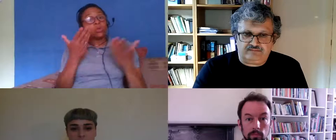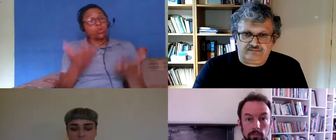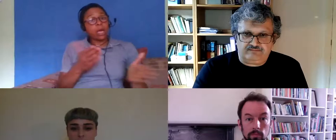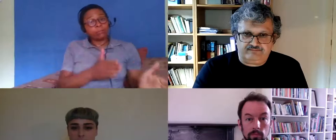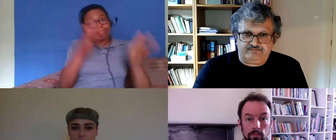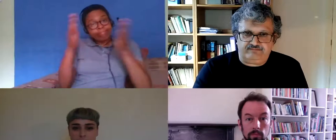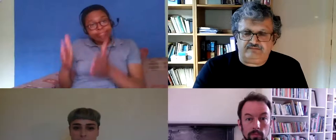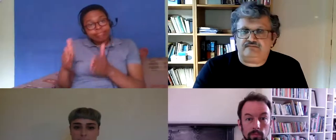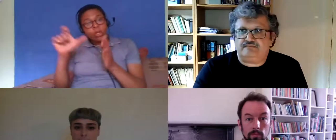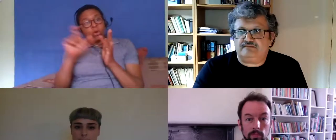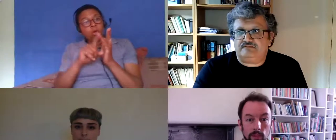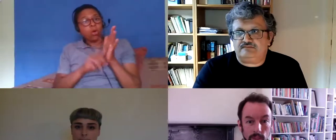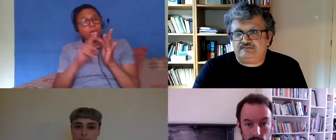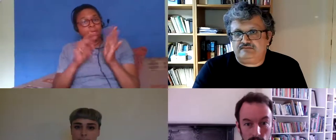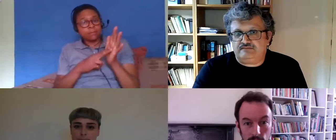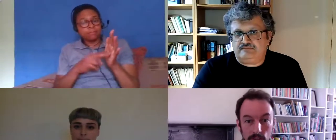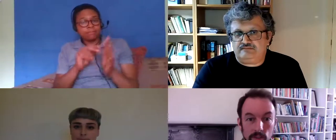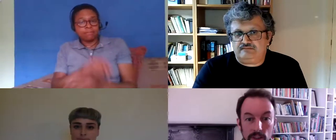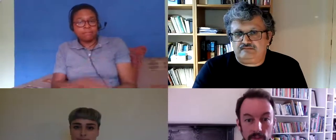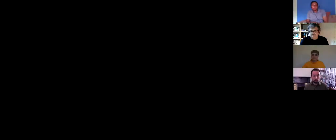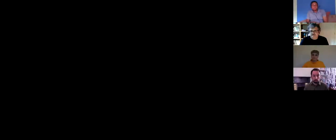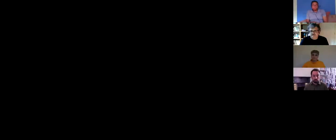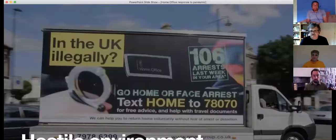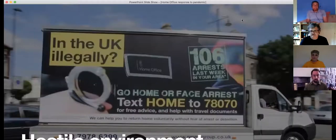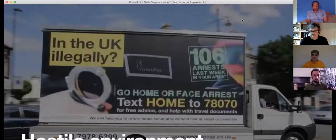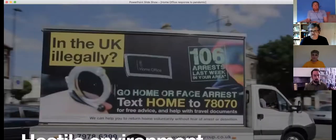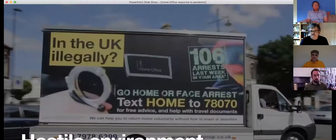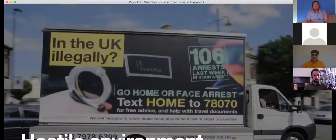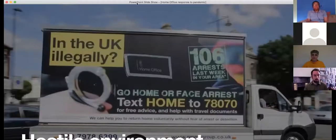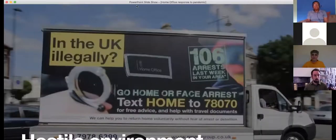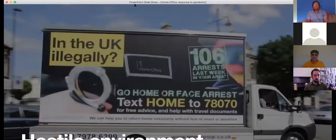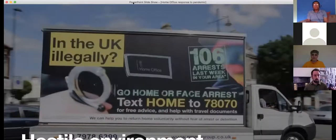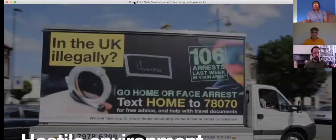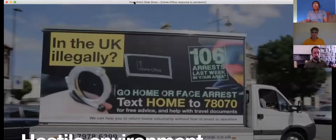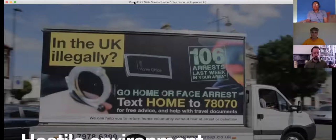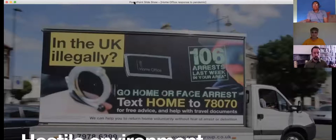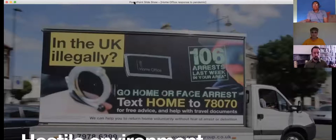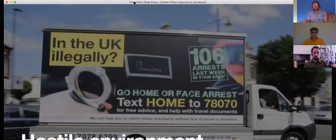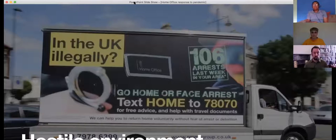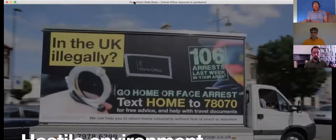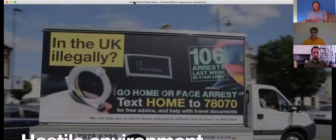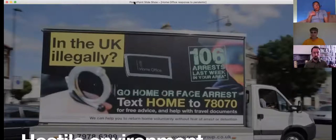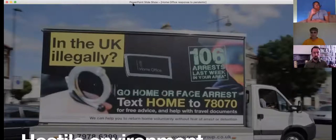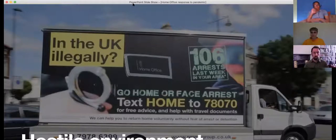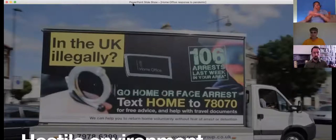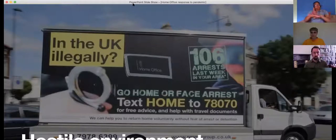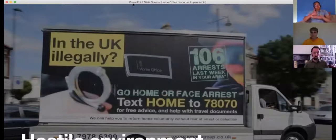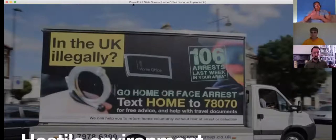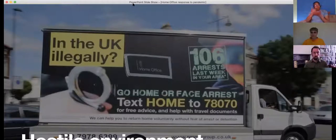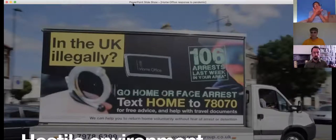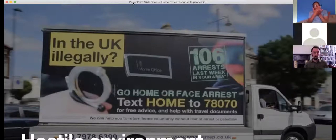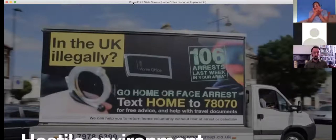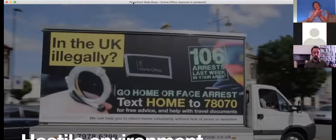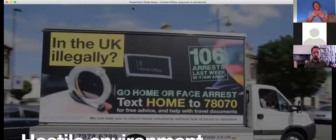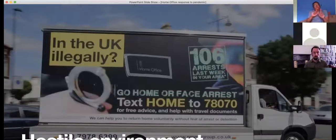jabeer all right thank you very much let me just get my screen sharing set up um hopefully you'll